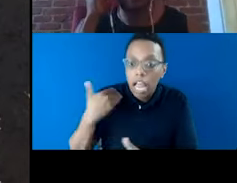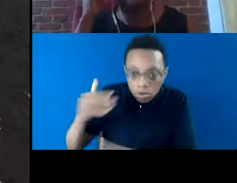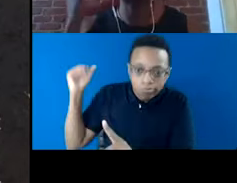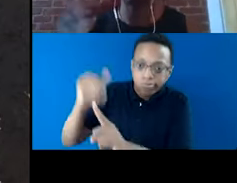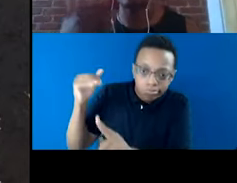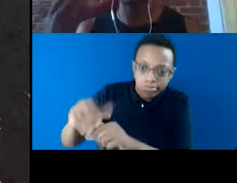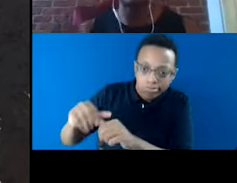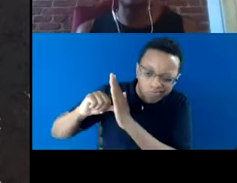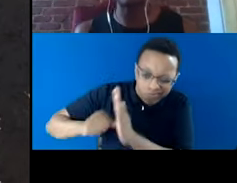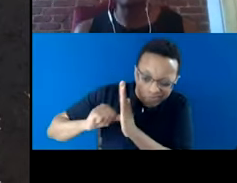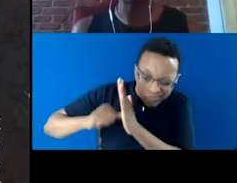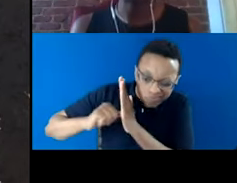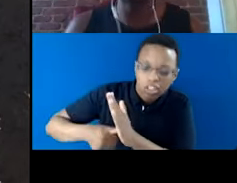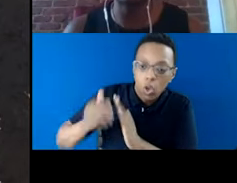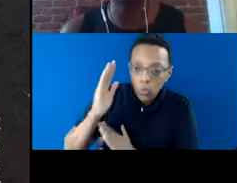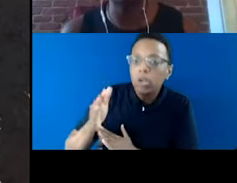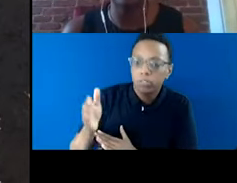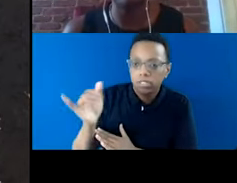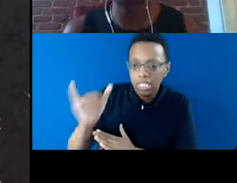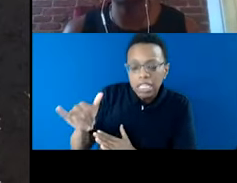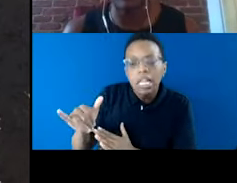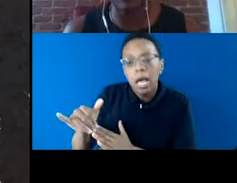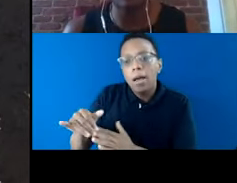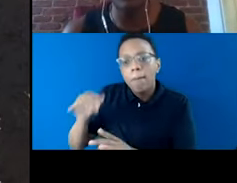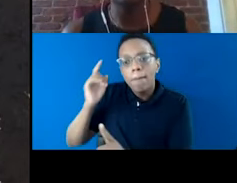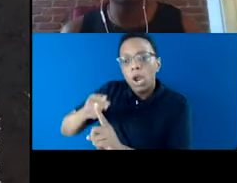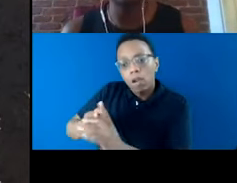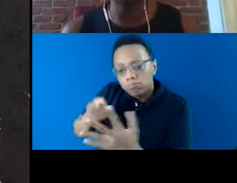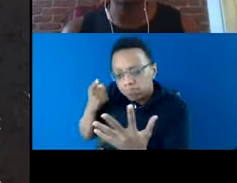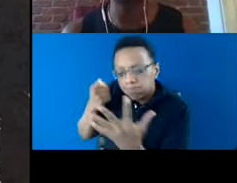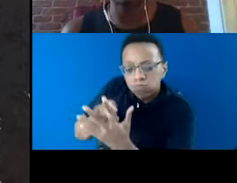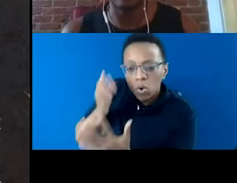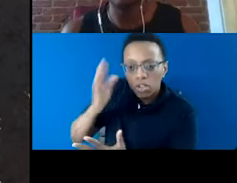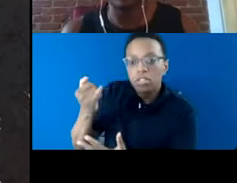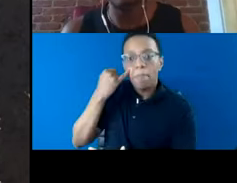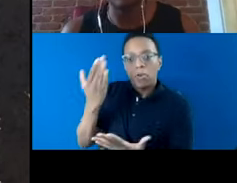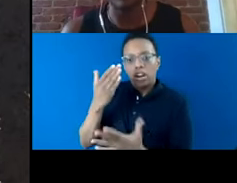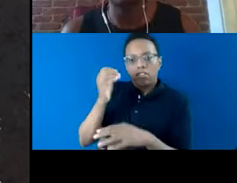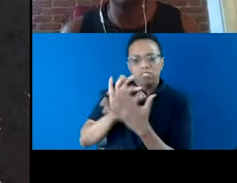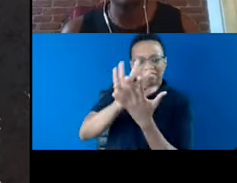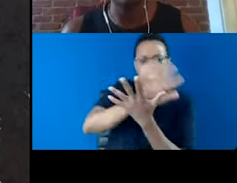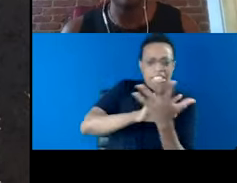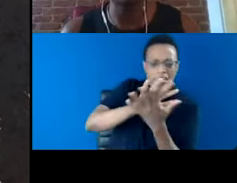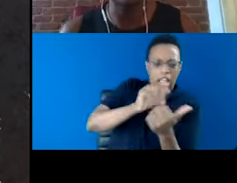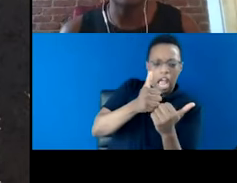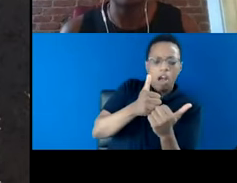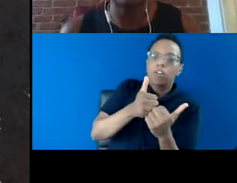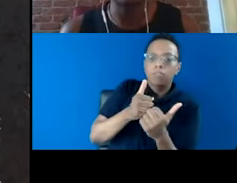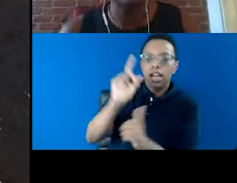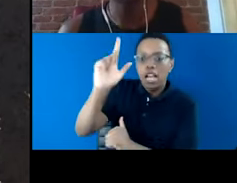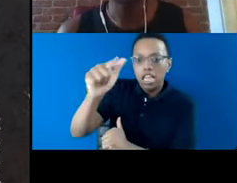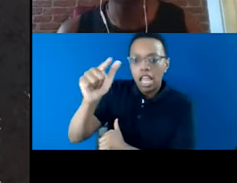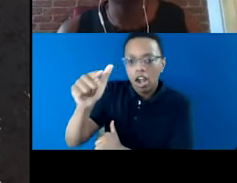it because I'm going to keep hammering it home. If it sounds really abstract now, hopefully it will sound less abstract by the end of our time